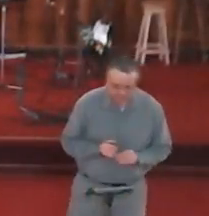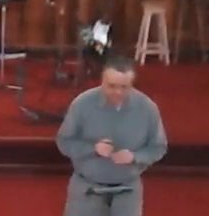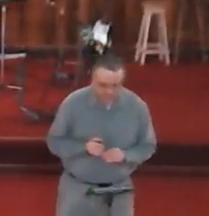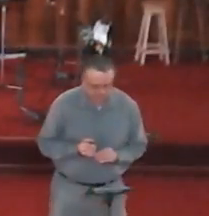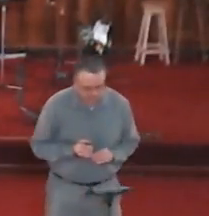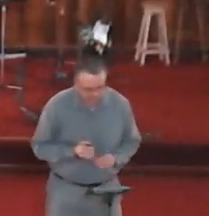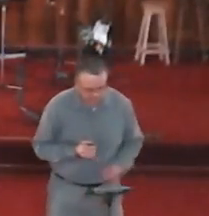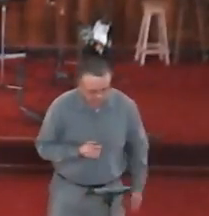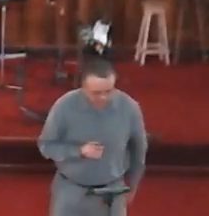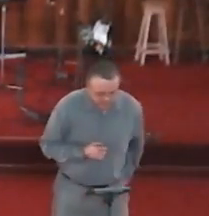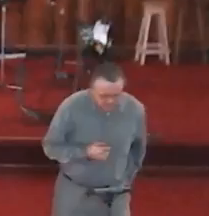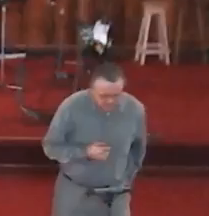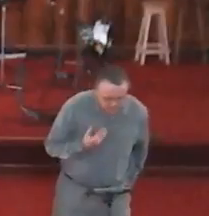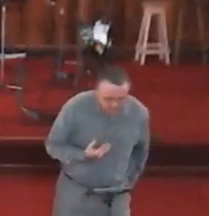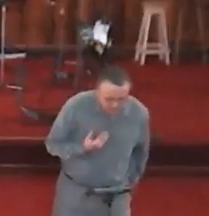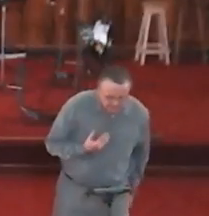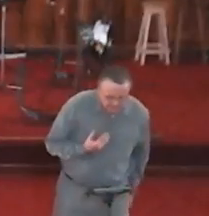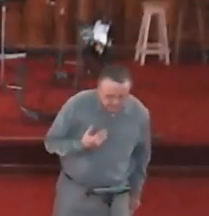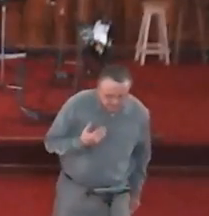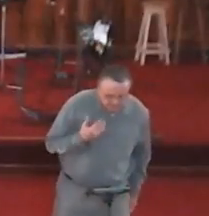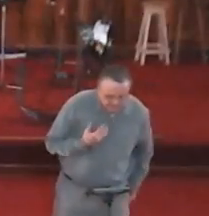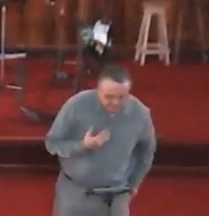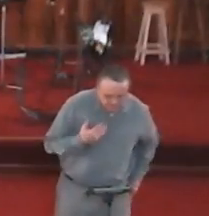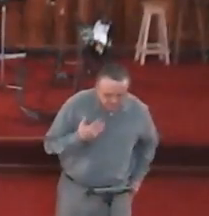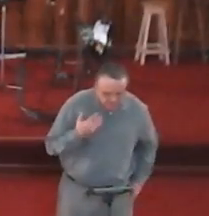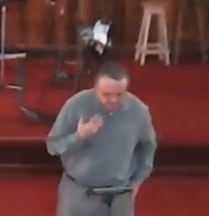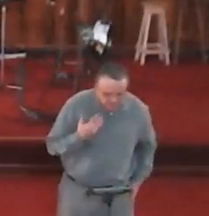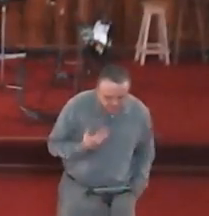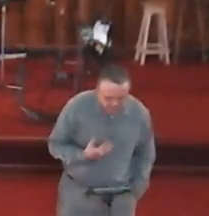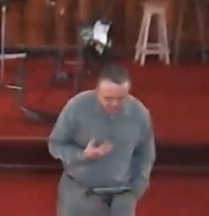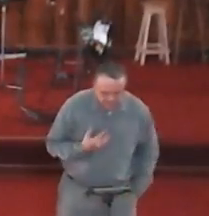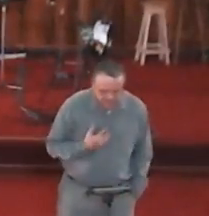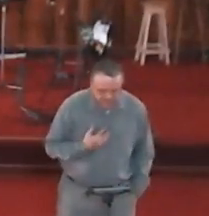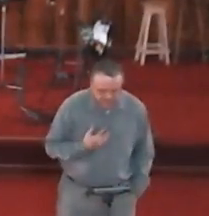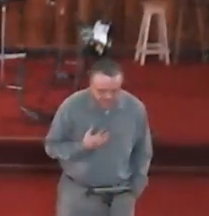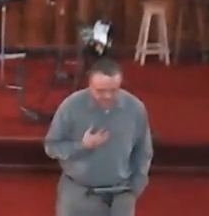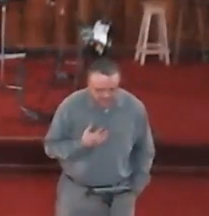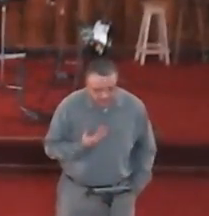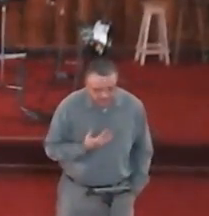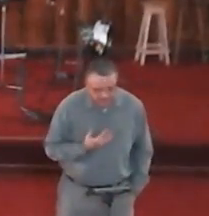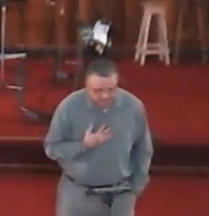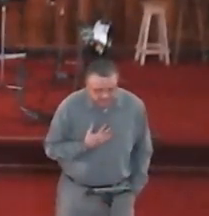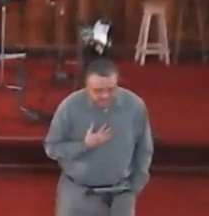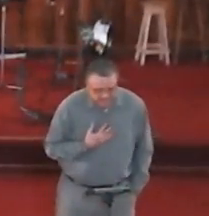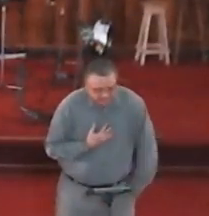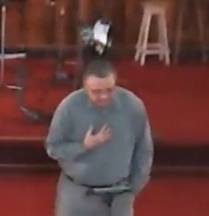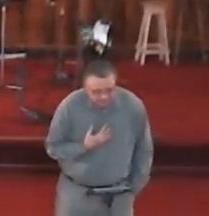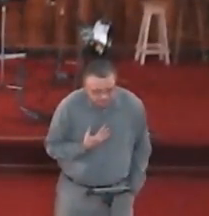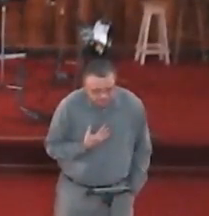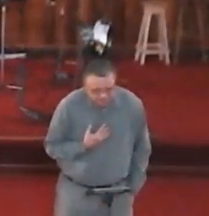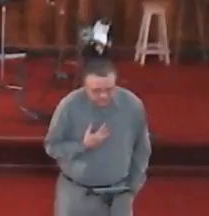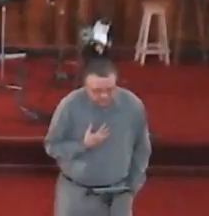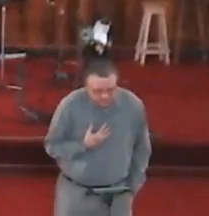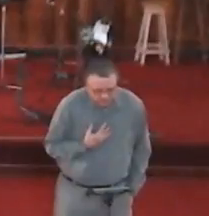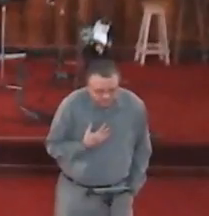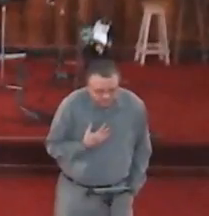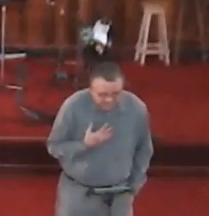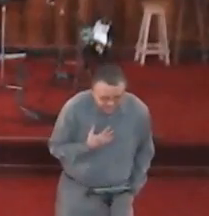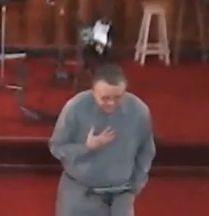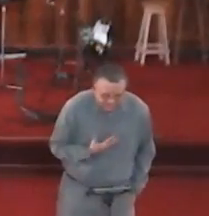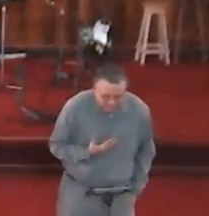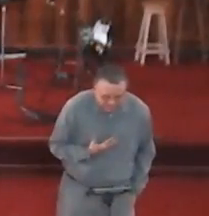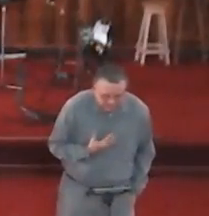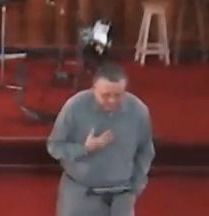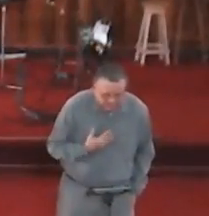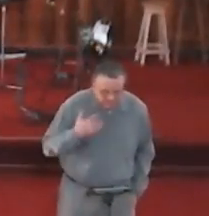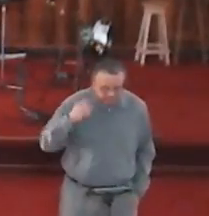James 1:24. Dice, todos en efecto pecamos con frecuencia. Ahora bien, quien no sufre ningún